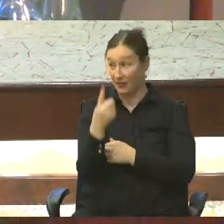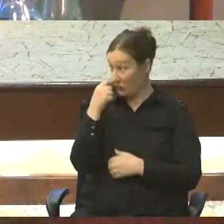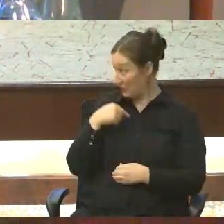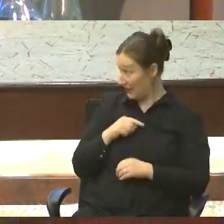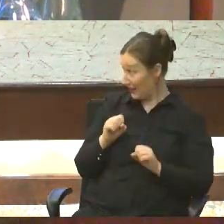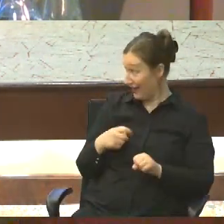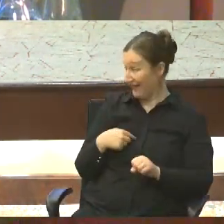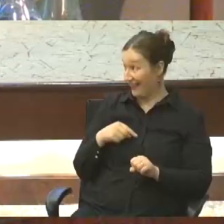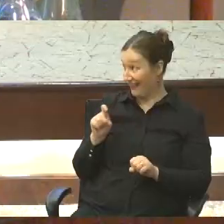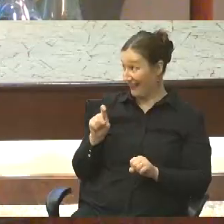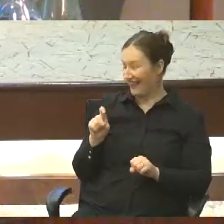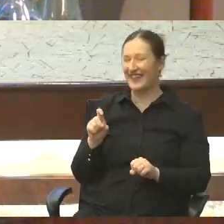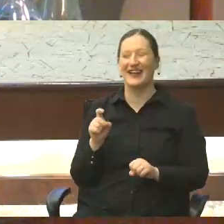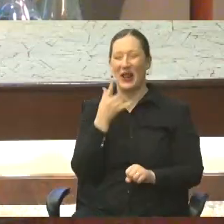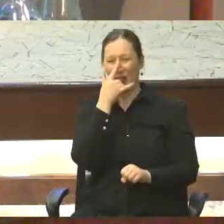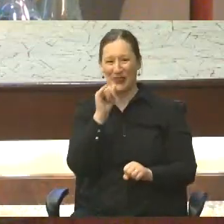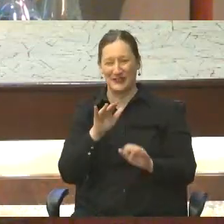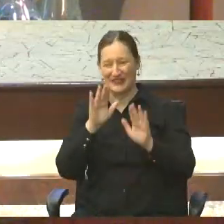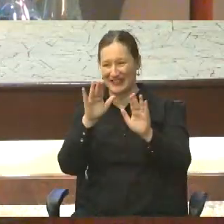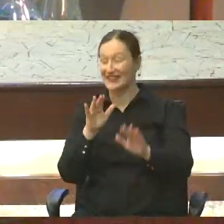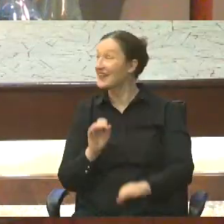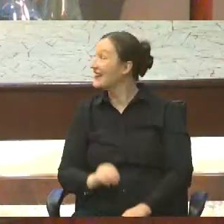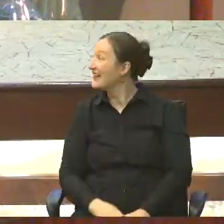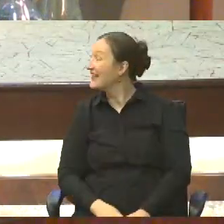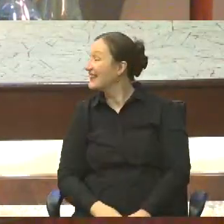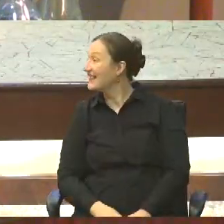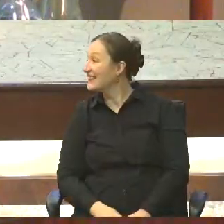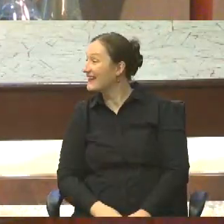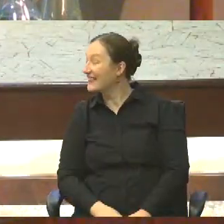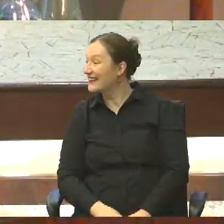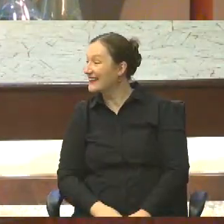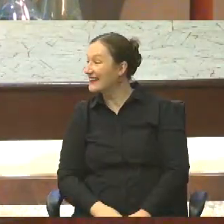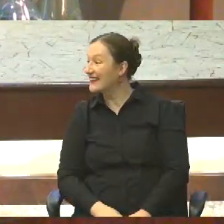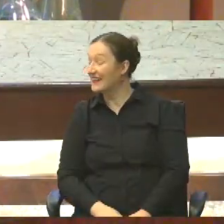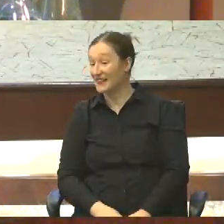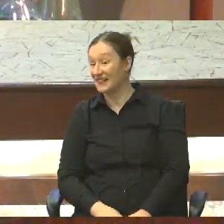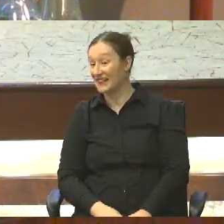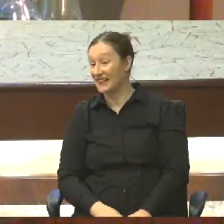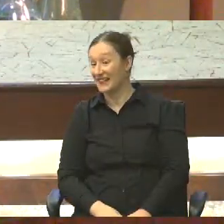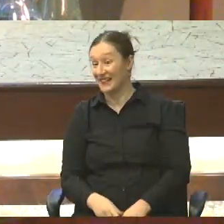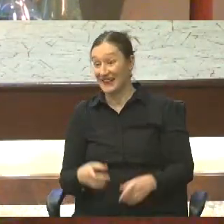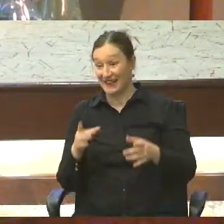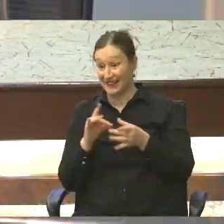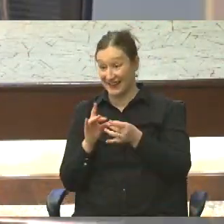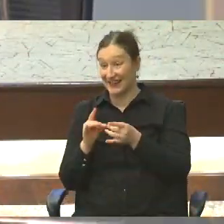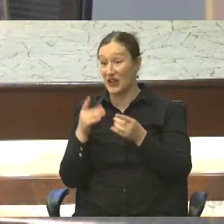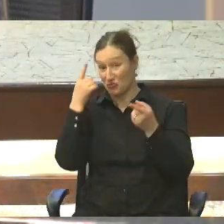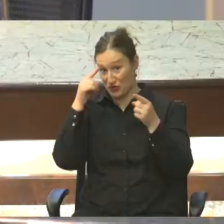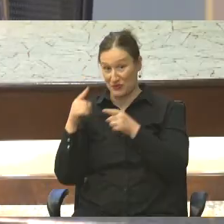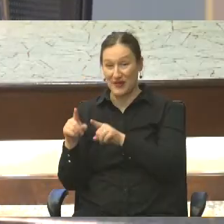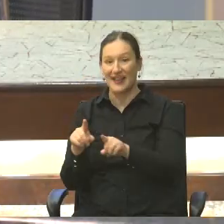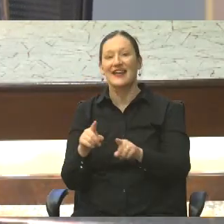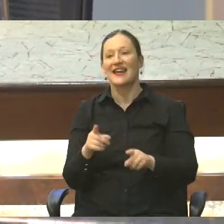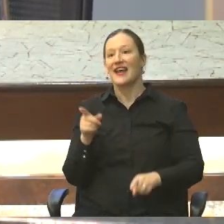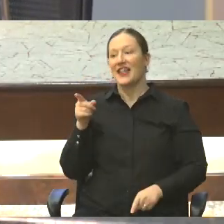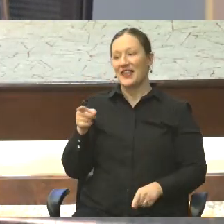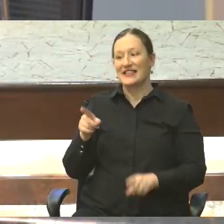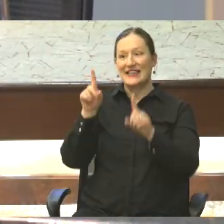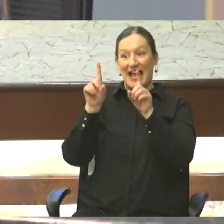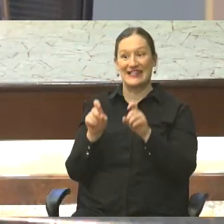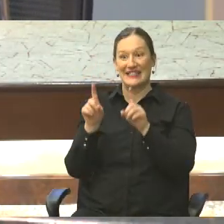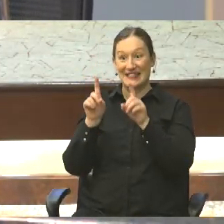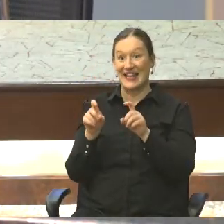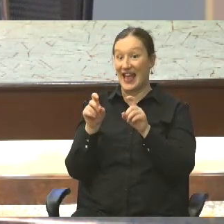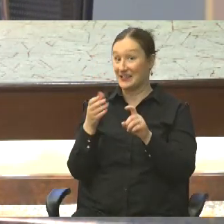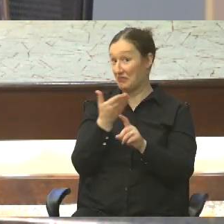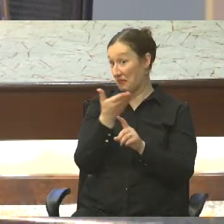looks fantastic. I don't know, it might be bigger. We'll go down there and check it out. It's like it's a test drive, so I do